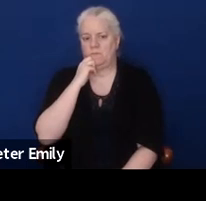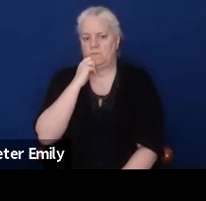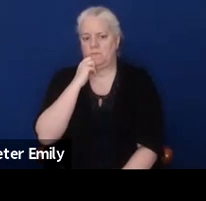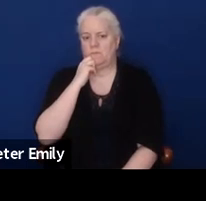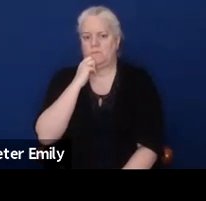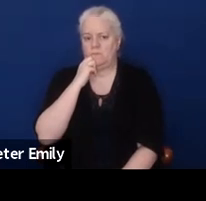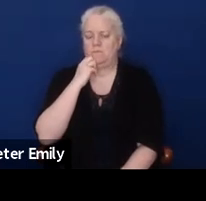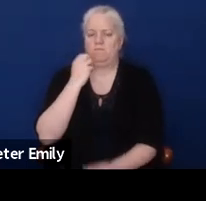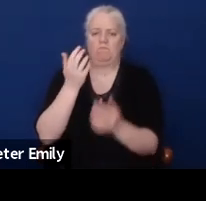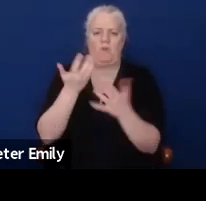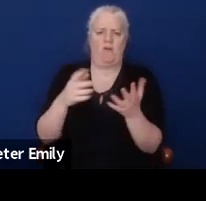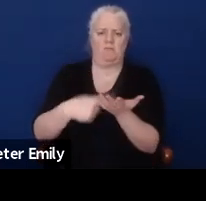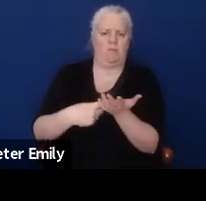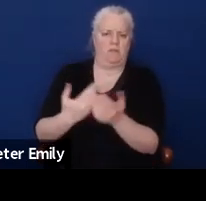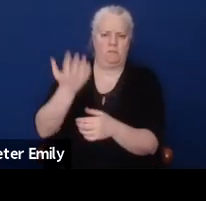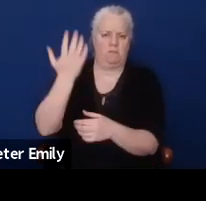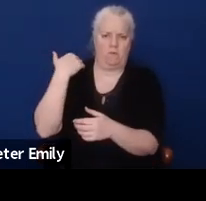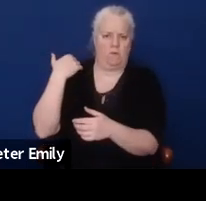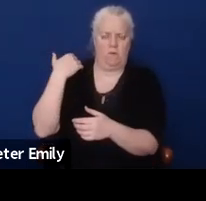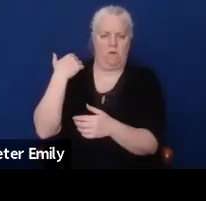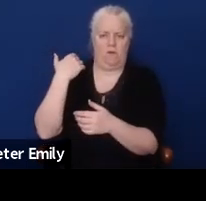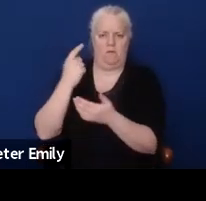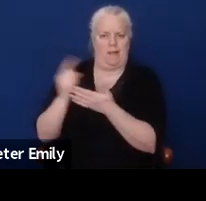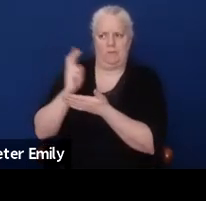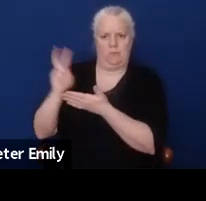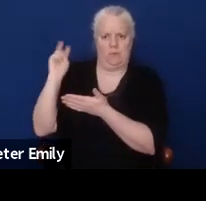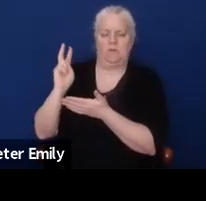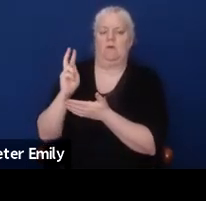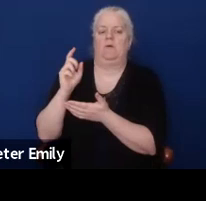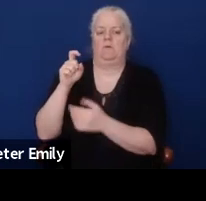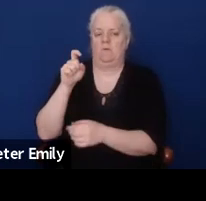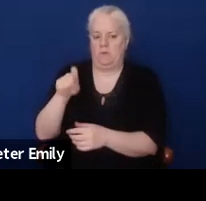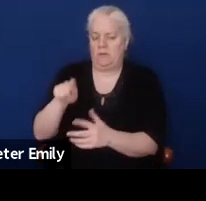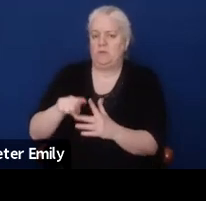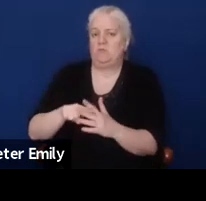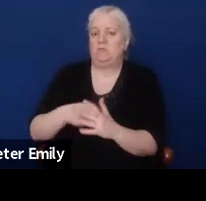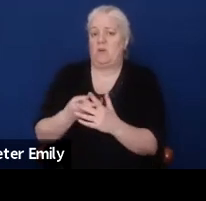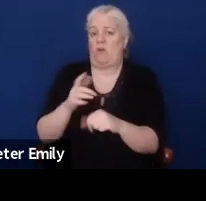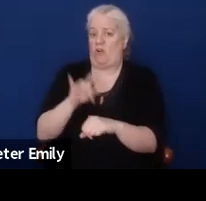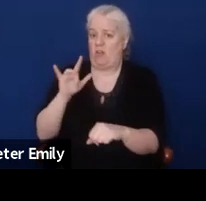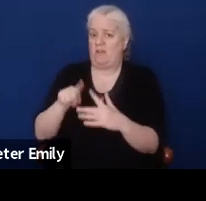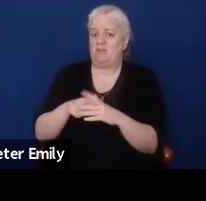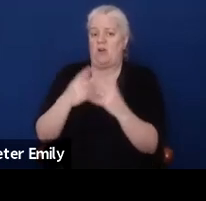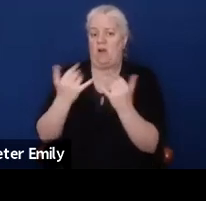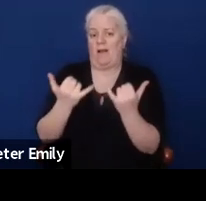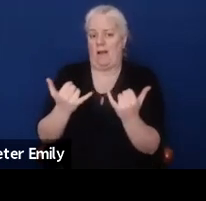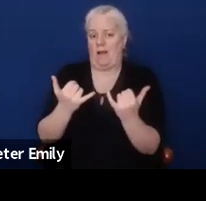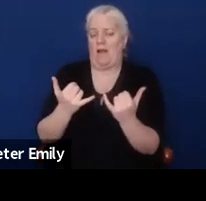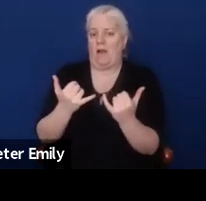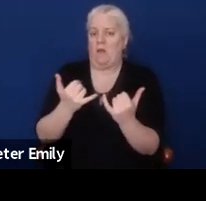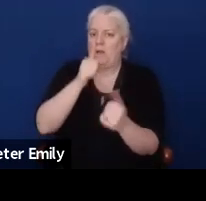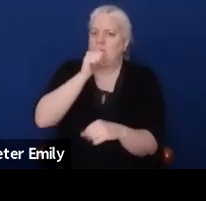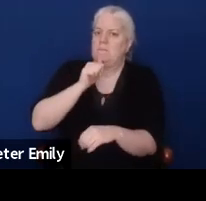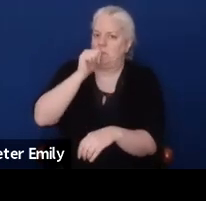need to start today, start now and early. You need to be patient, because the more you put that money